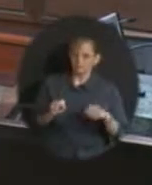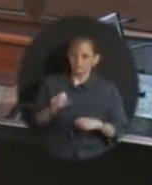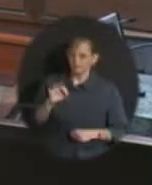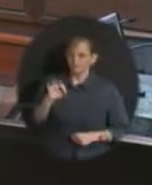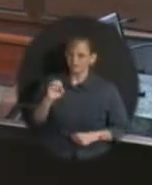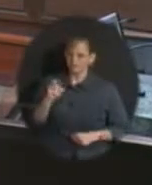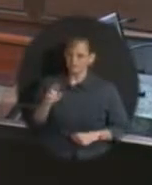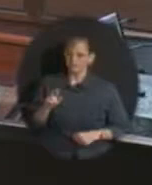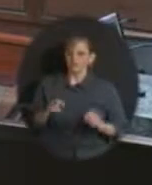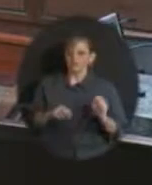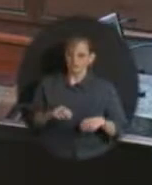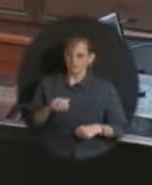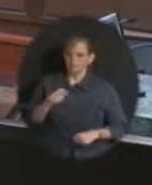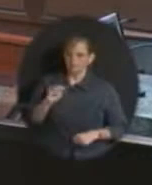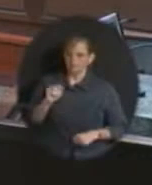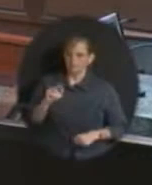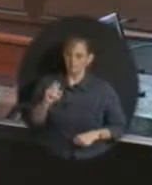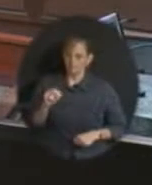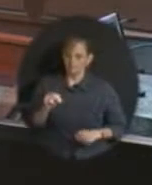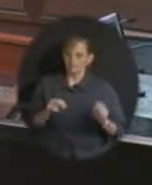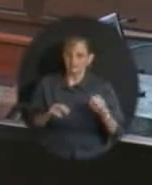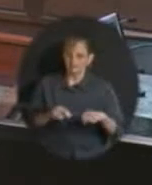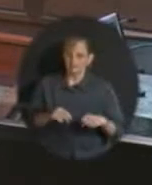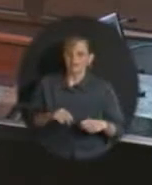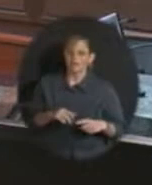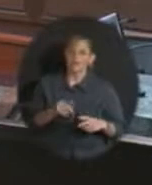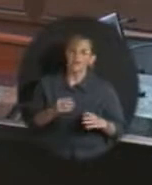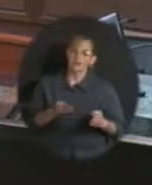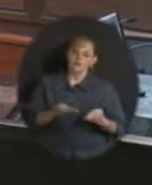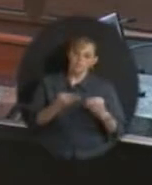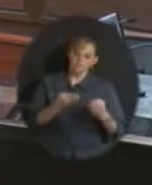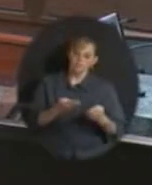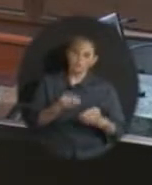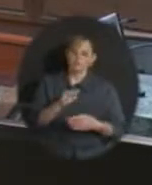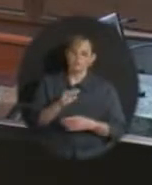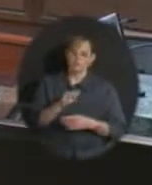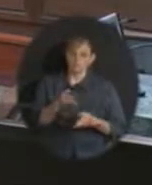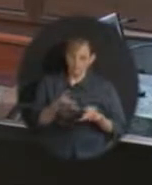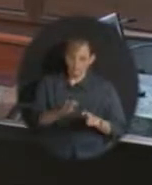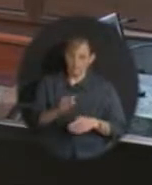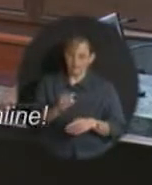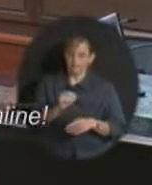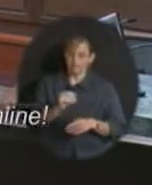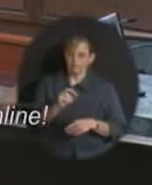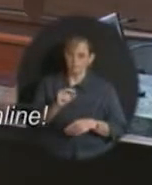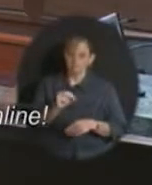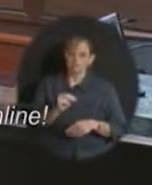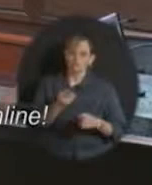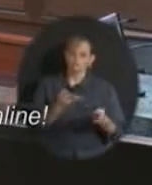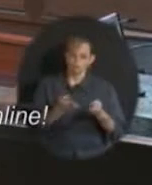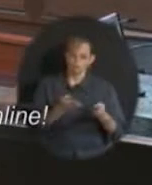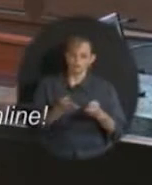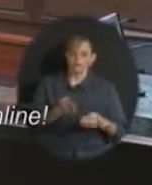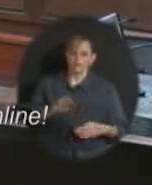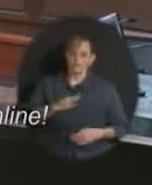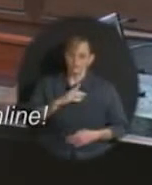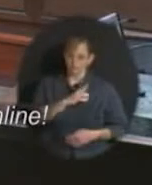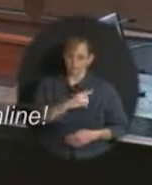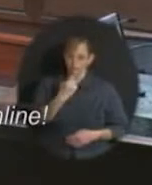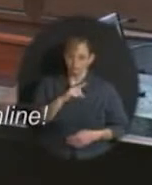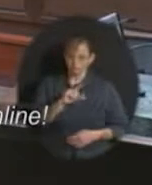Yes. Then I need a motion to appoint Ms. Martin to serve on the Kansas Association of School Boards Legislative Committee for 2012. So